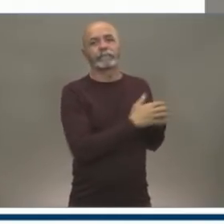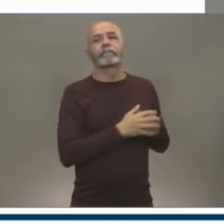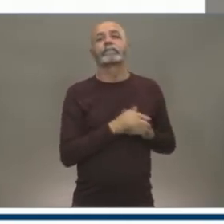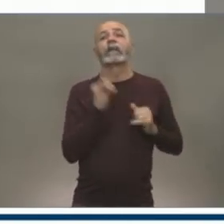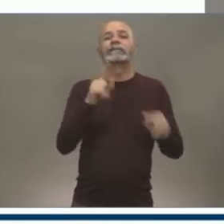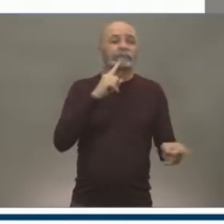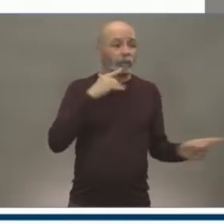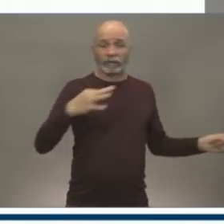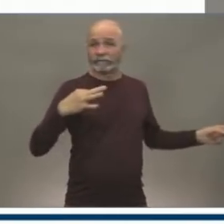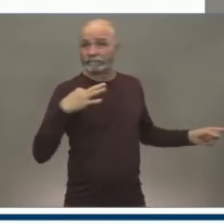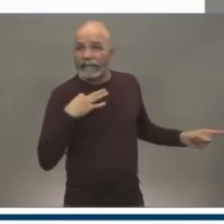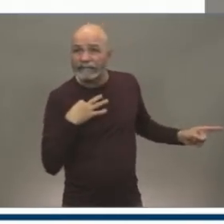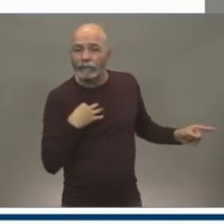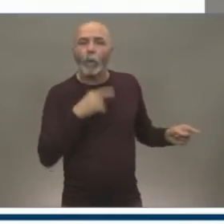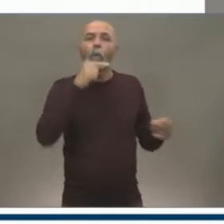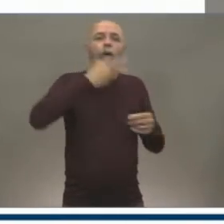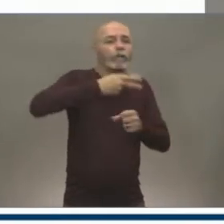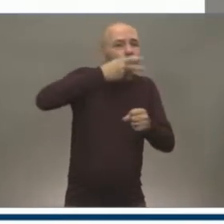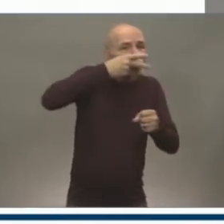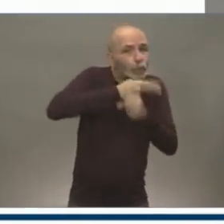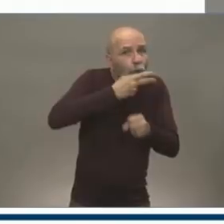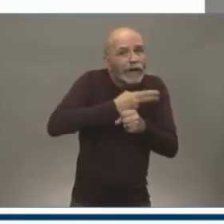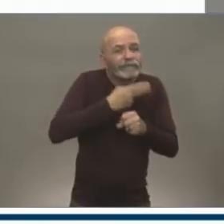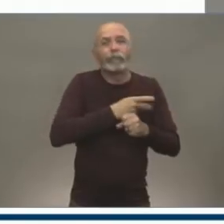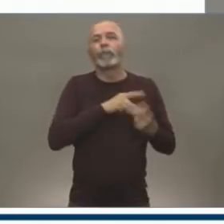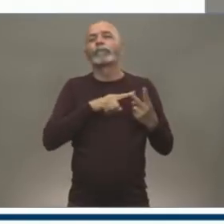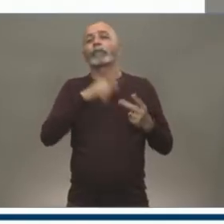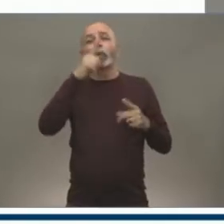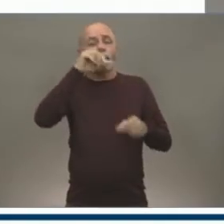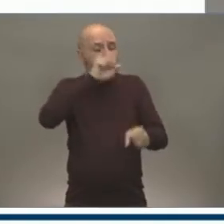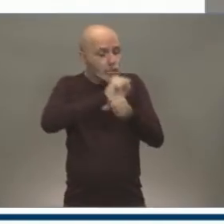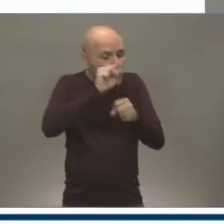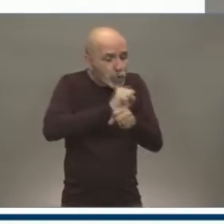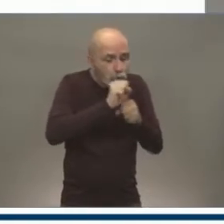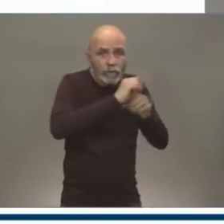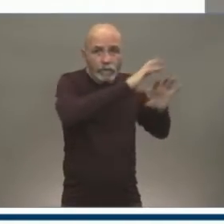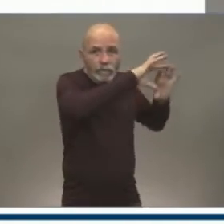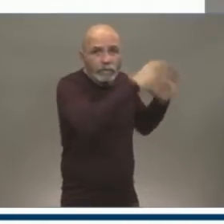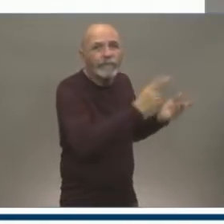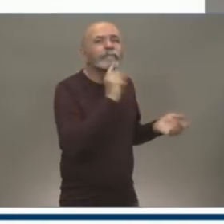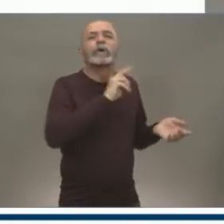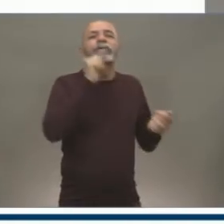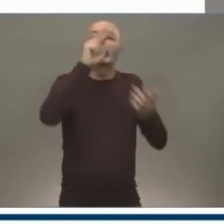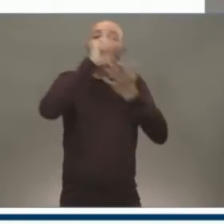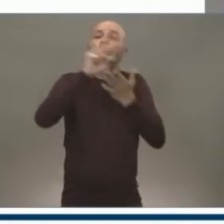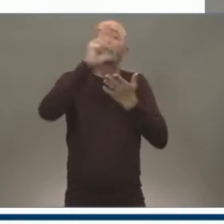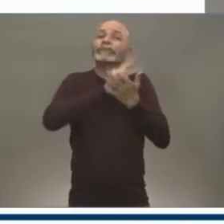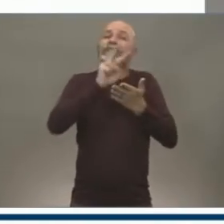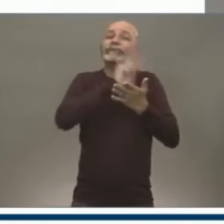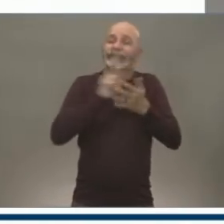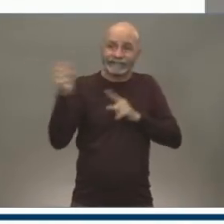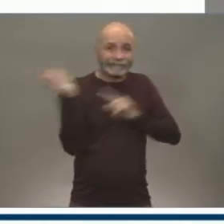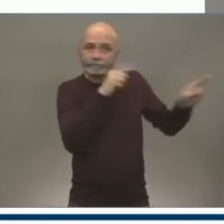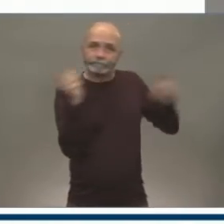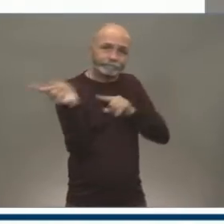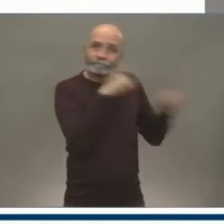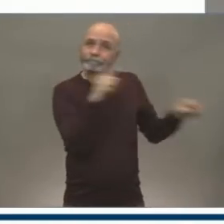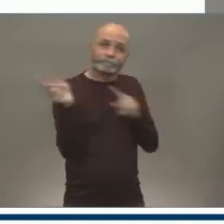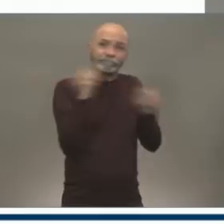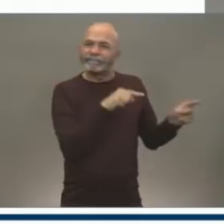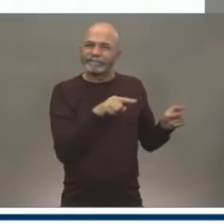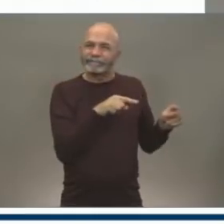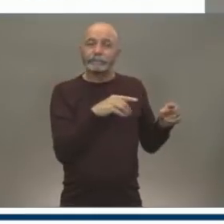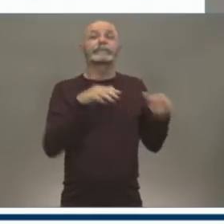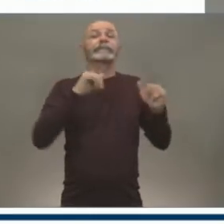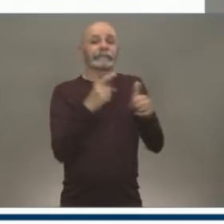designated caregivers, and employees who provide direct care to residents every 2 weeks. We've started today at 3 locations,